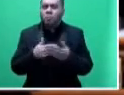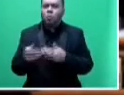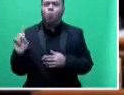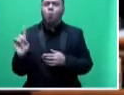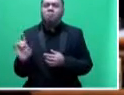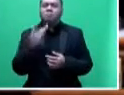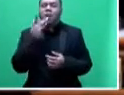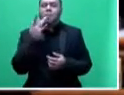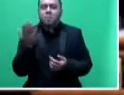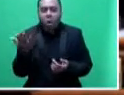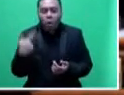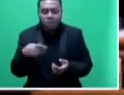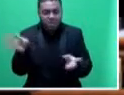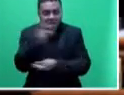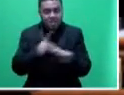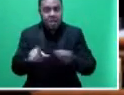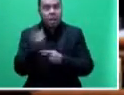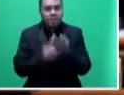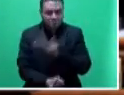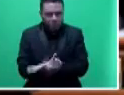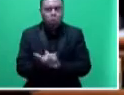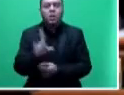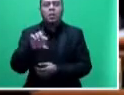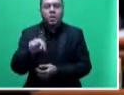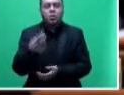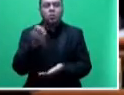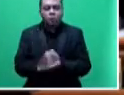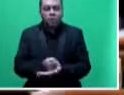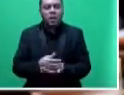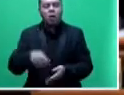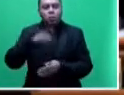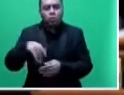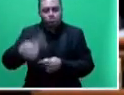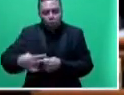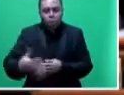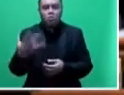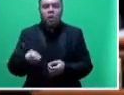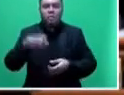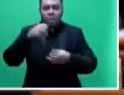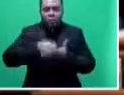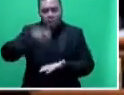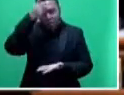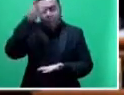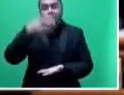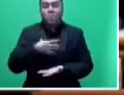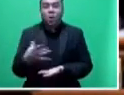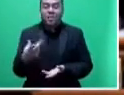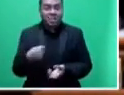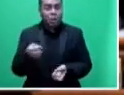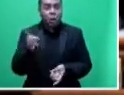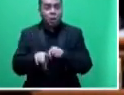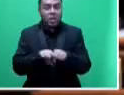what type of disaster occurs, we need to ensure our children continue to get educated. But more than just learning our science